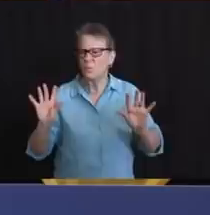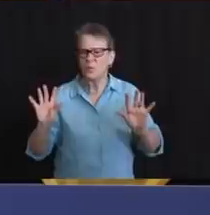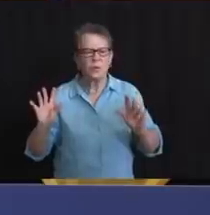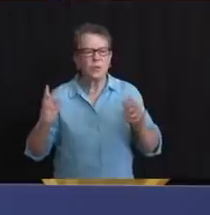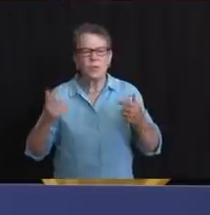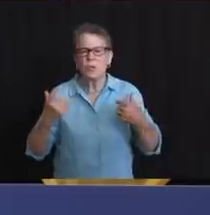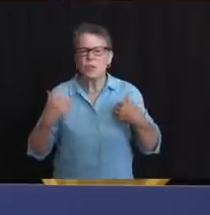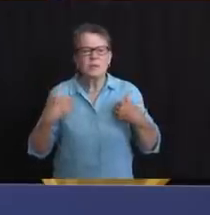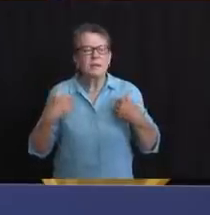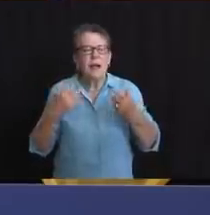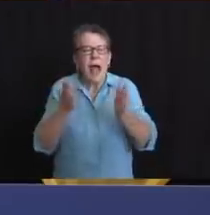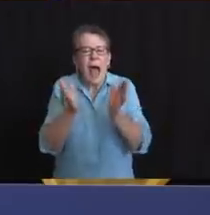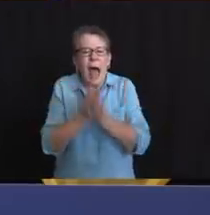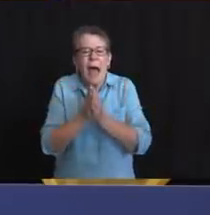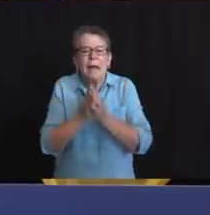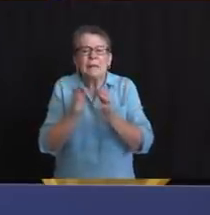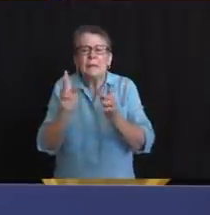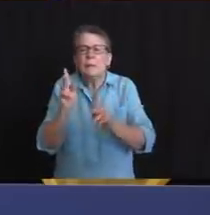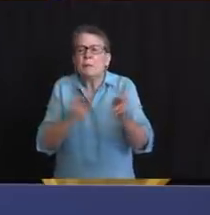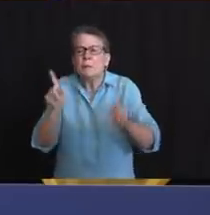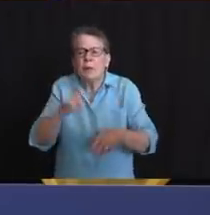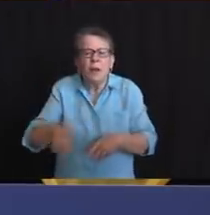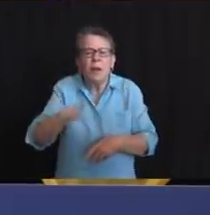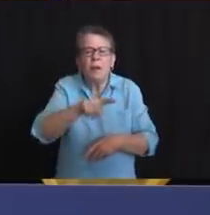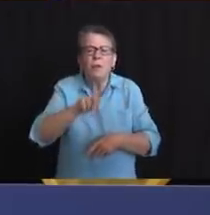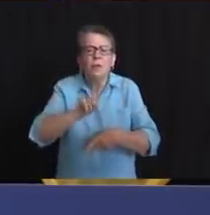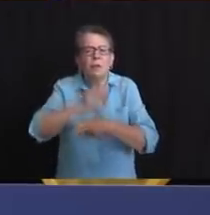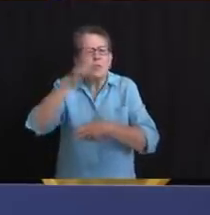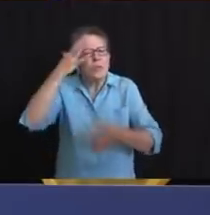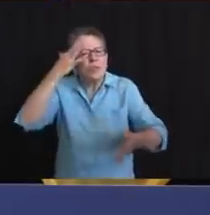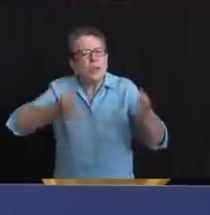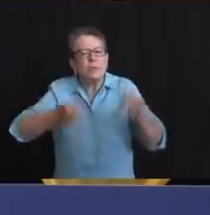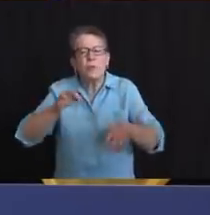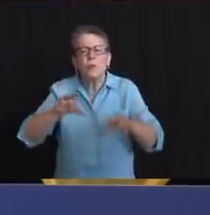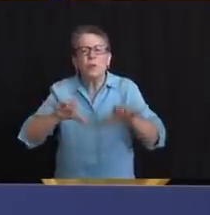this pandemic, to do the right thing and to